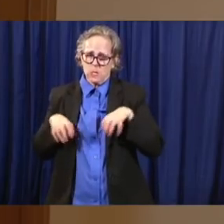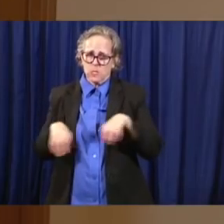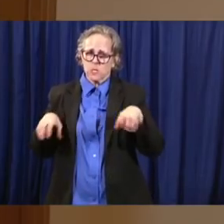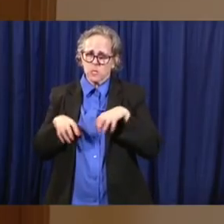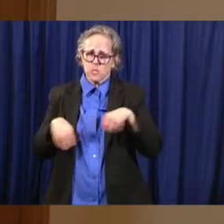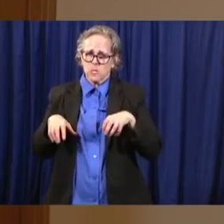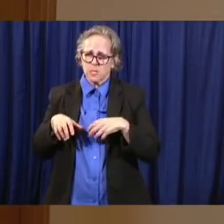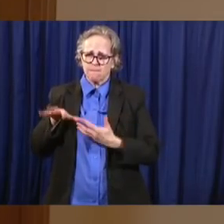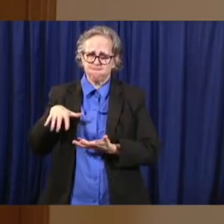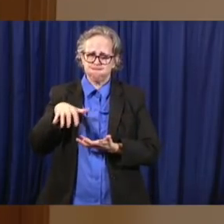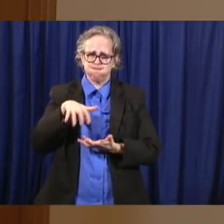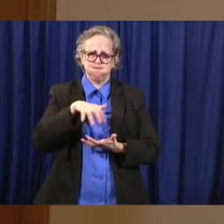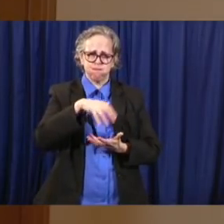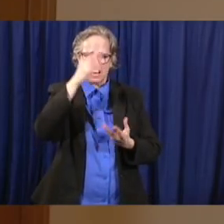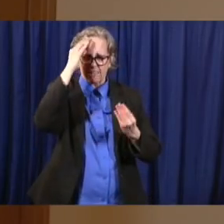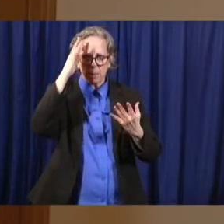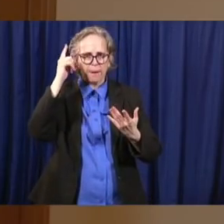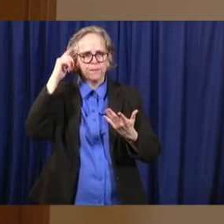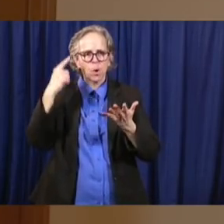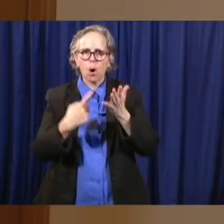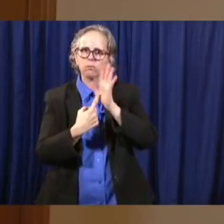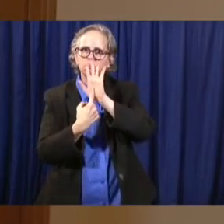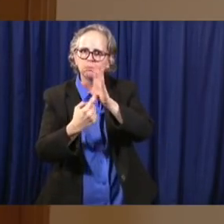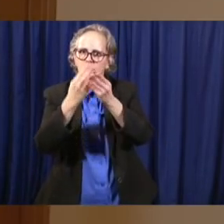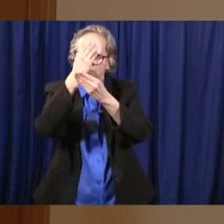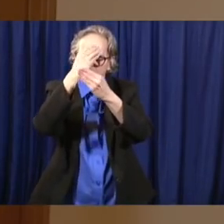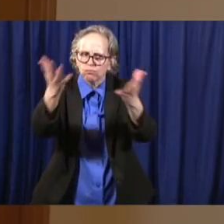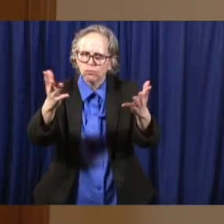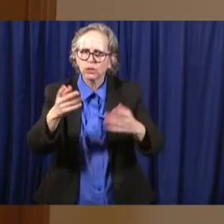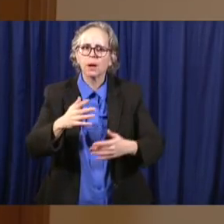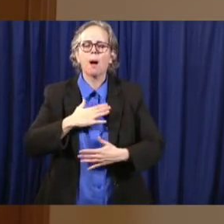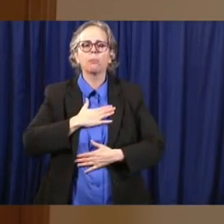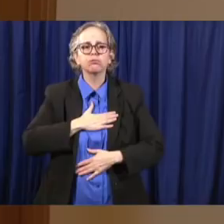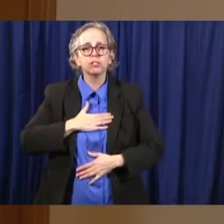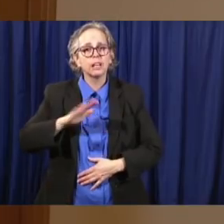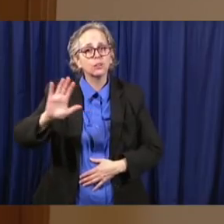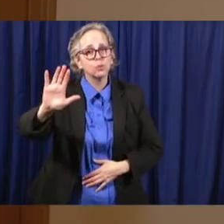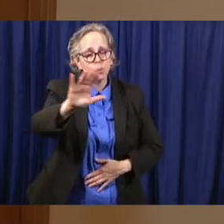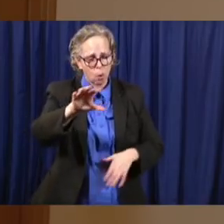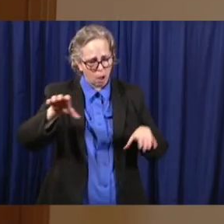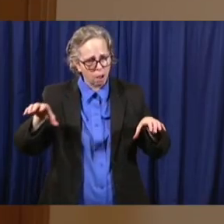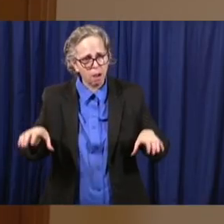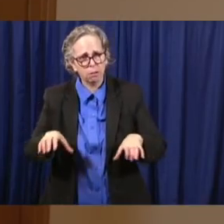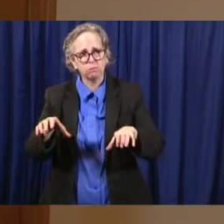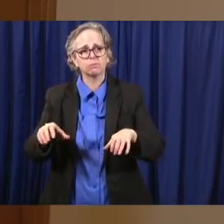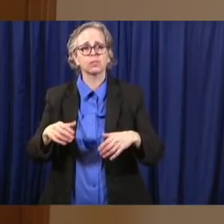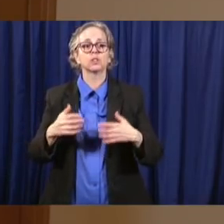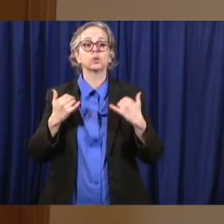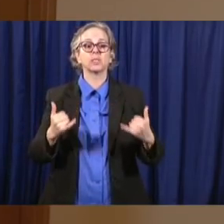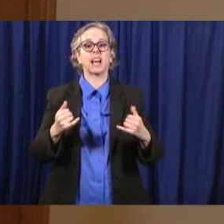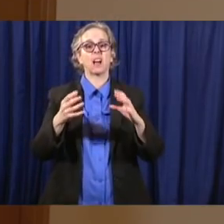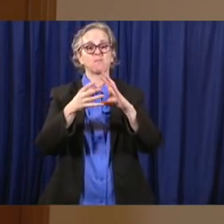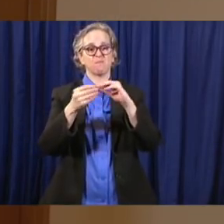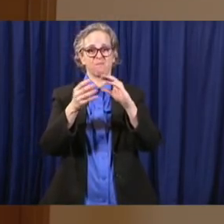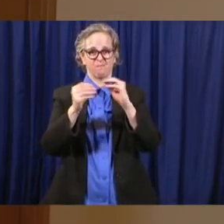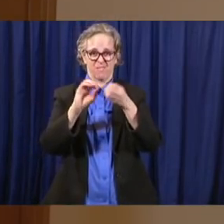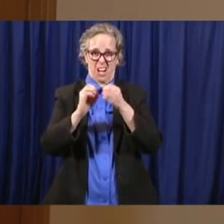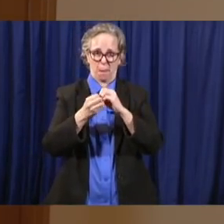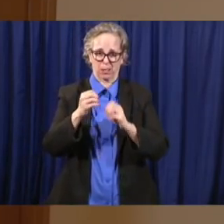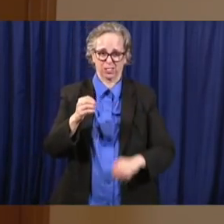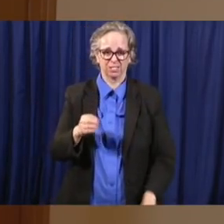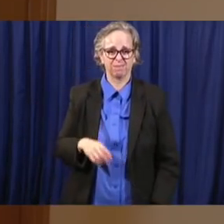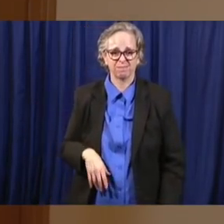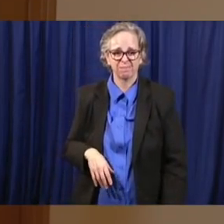need. And we appreciate all you're doing. Today, I want to start out with our numbers, as I usually do. We